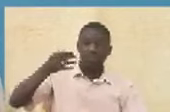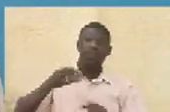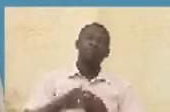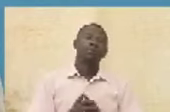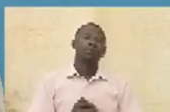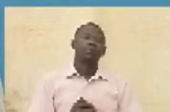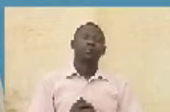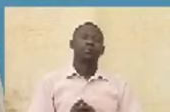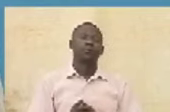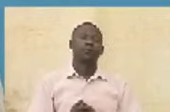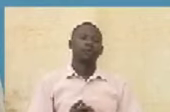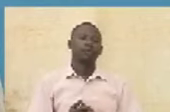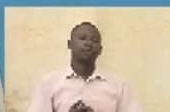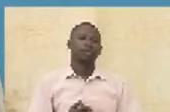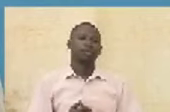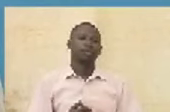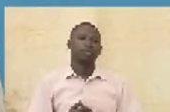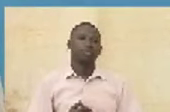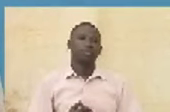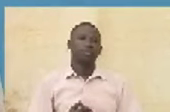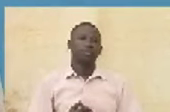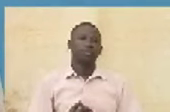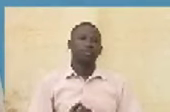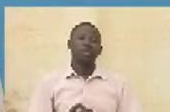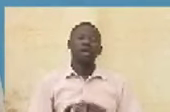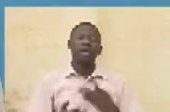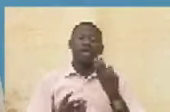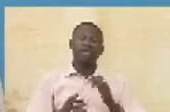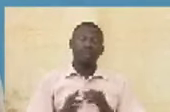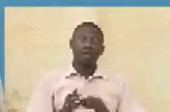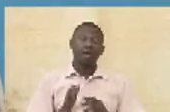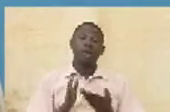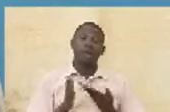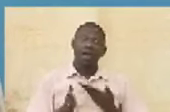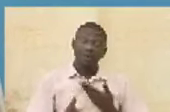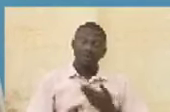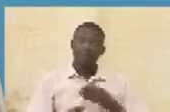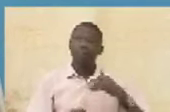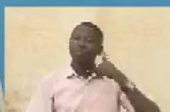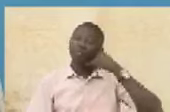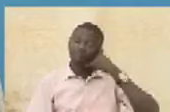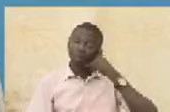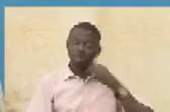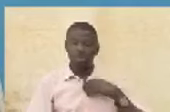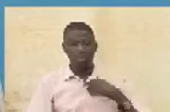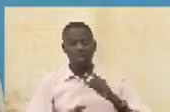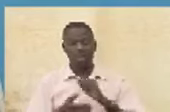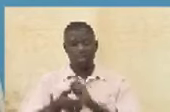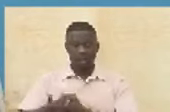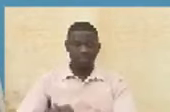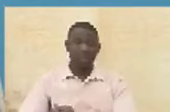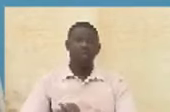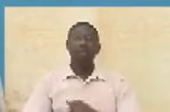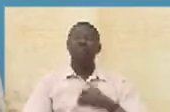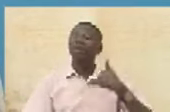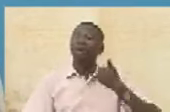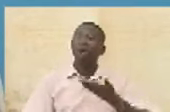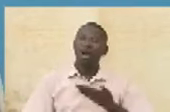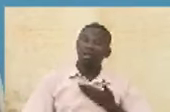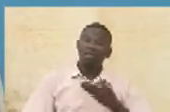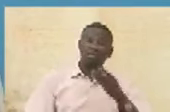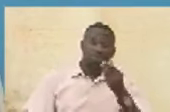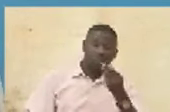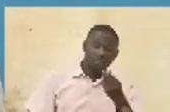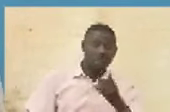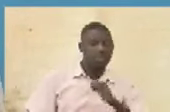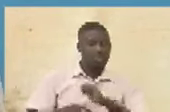No mobile of Mimbuliamata, no call of Mimbuliata. If you have a mobile, they'll take it. If you have money, they'll take it.